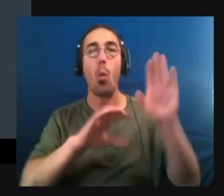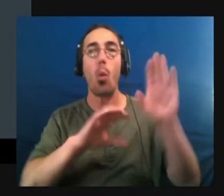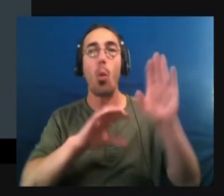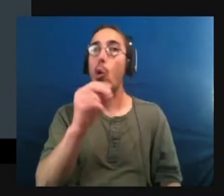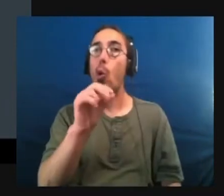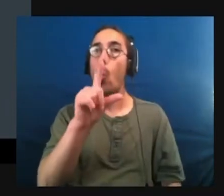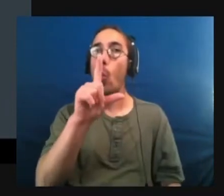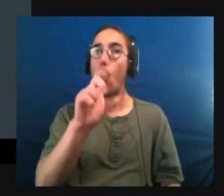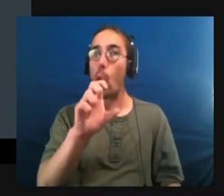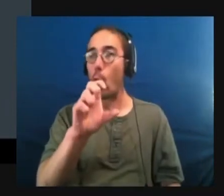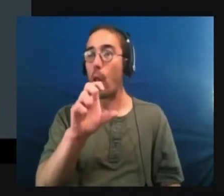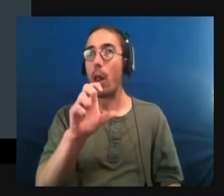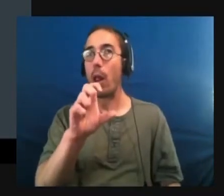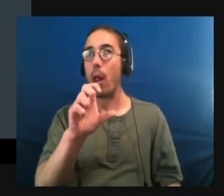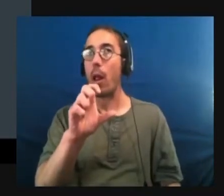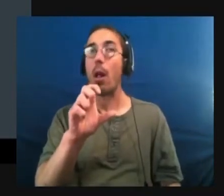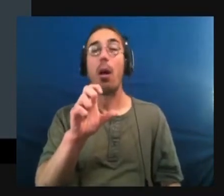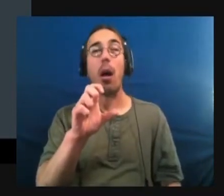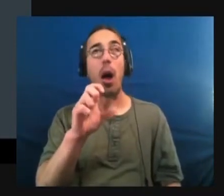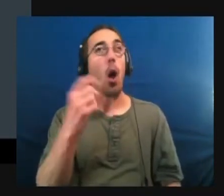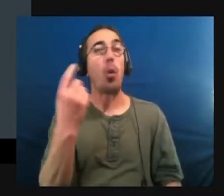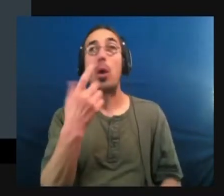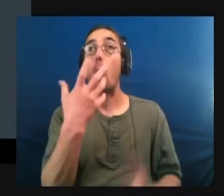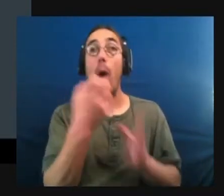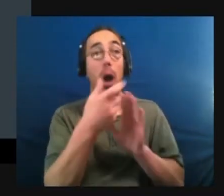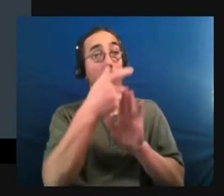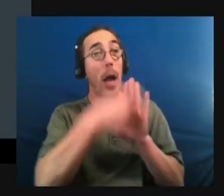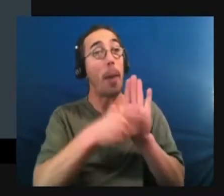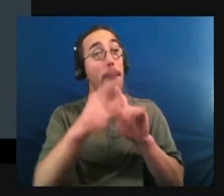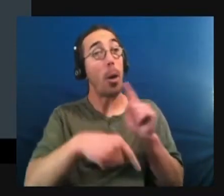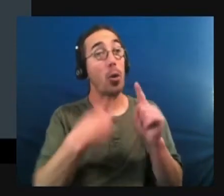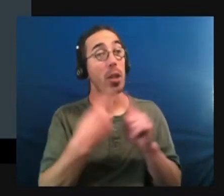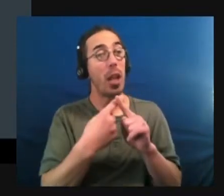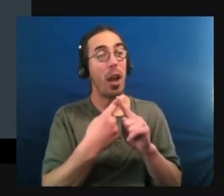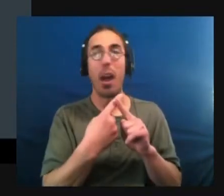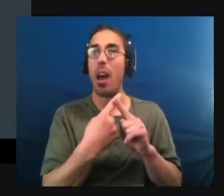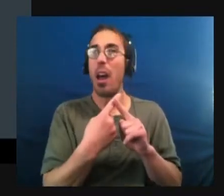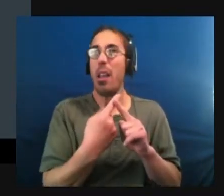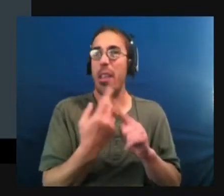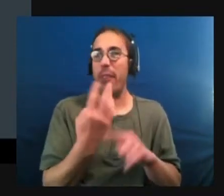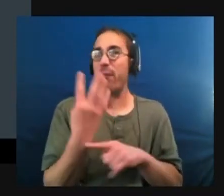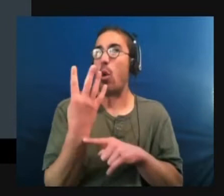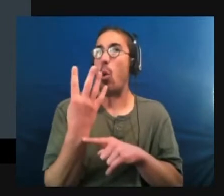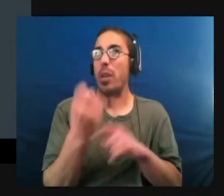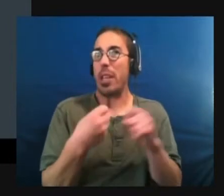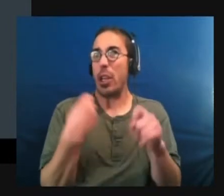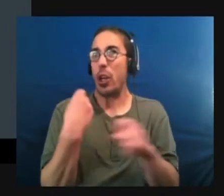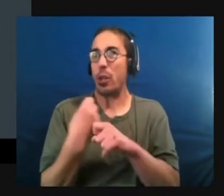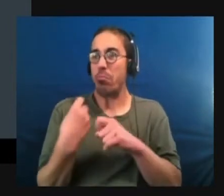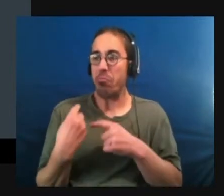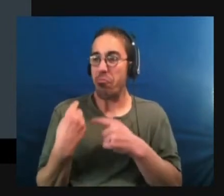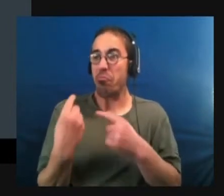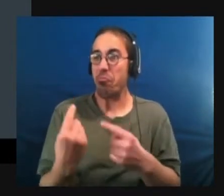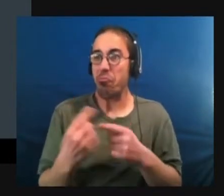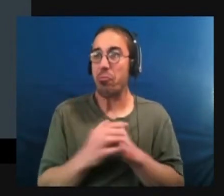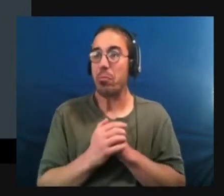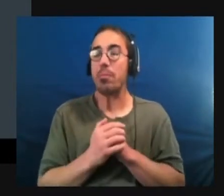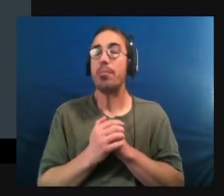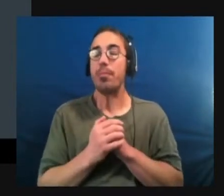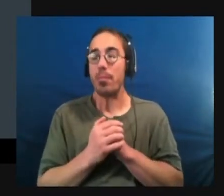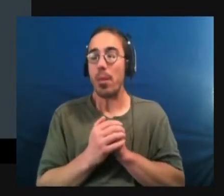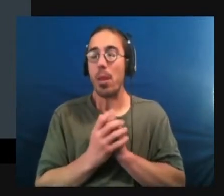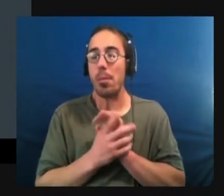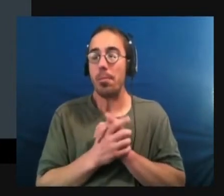conversation, I said, I only want literature from the past 4 years. This is going to be current